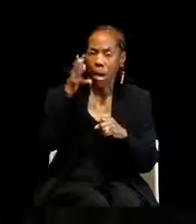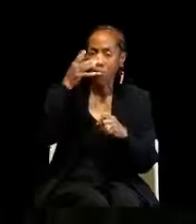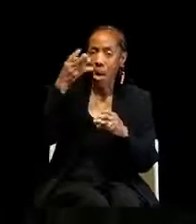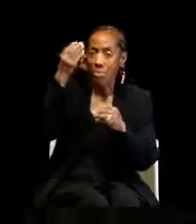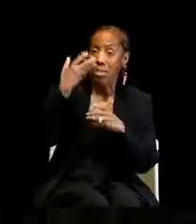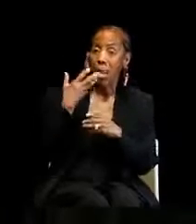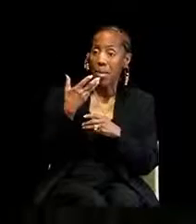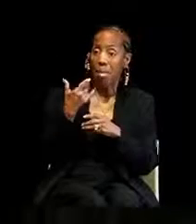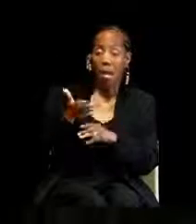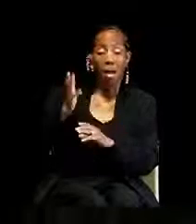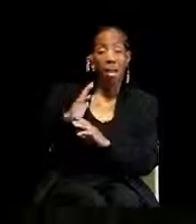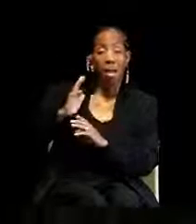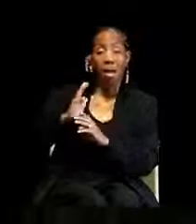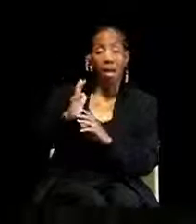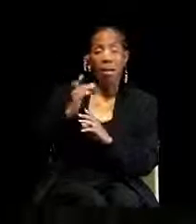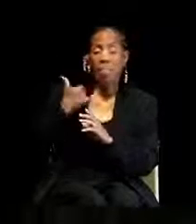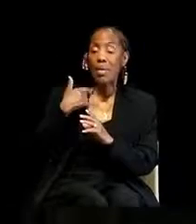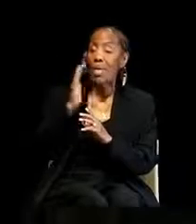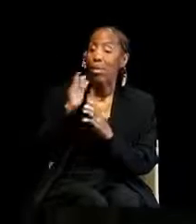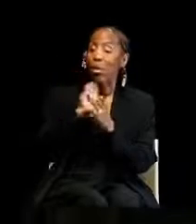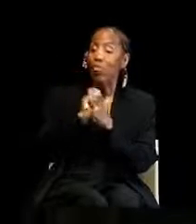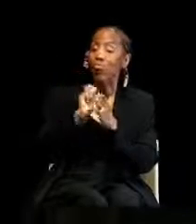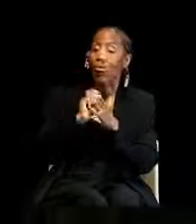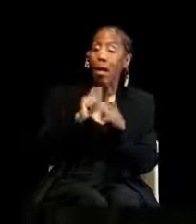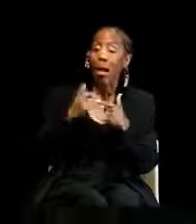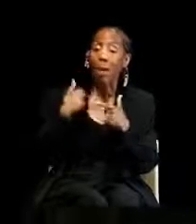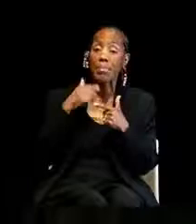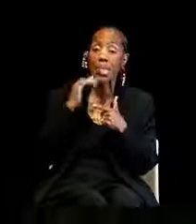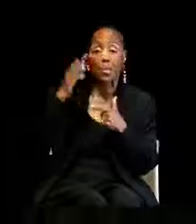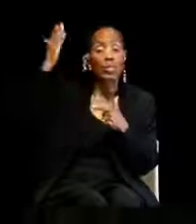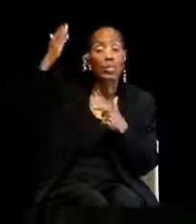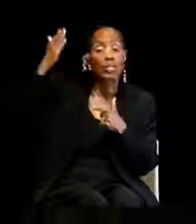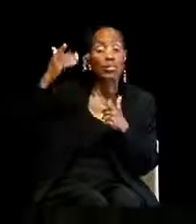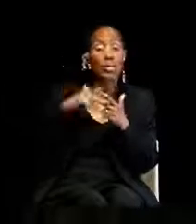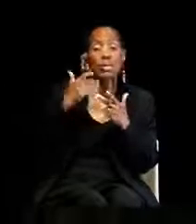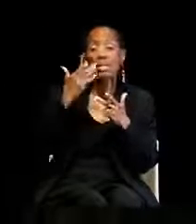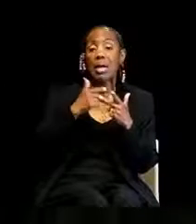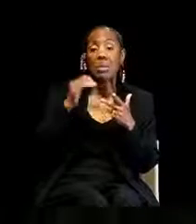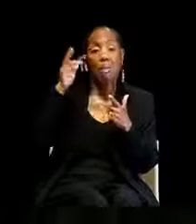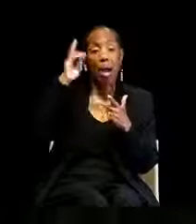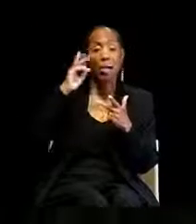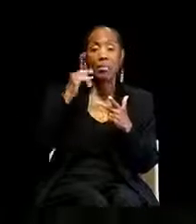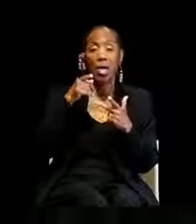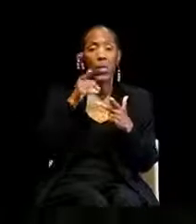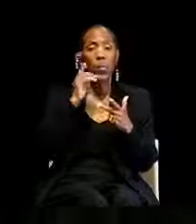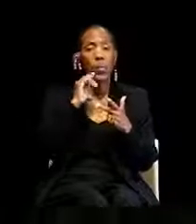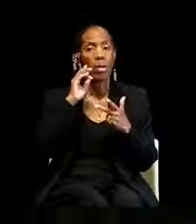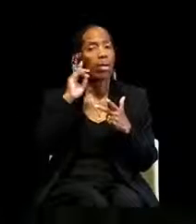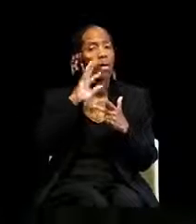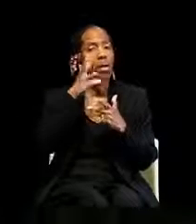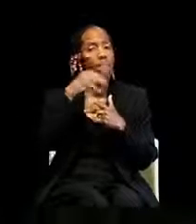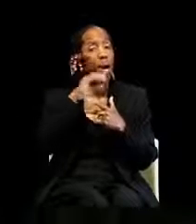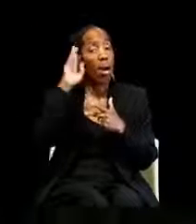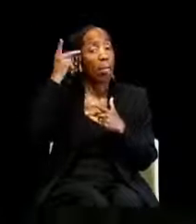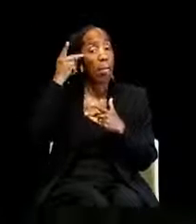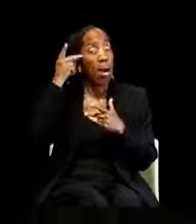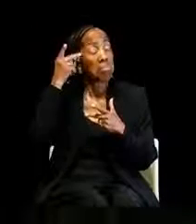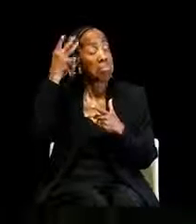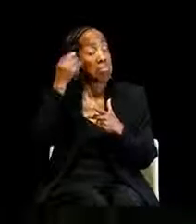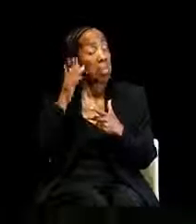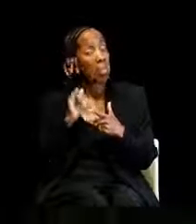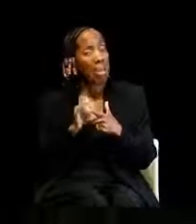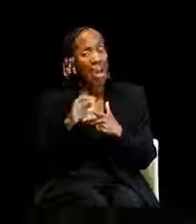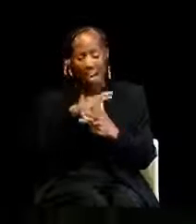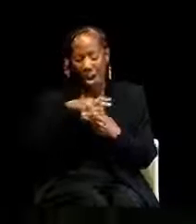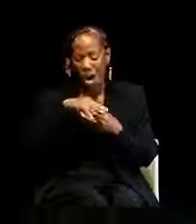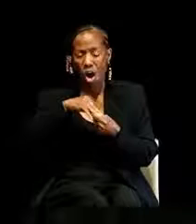told me before. You would be a writer, you would be a speaker. Some of my uncles say, you're gonna be in politics, right? And so all